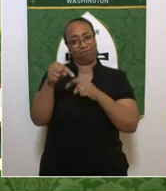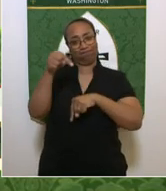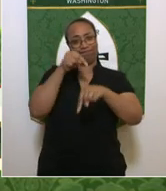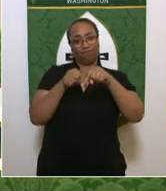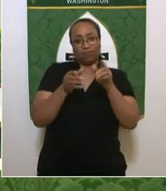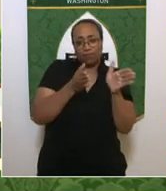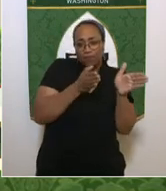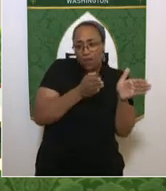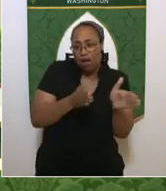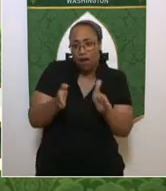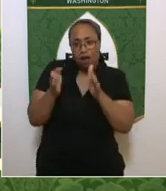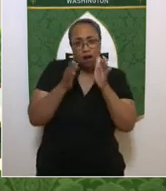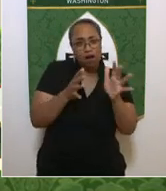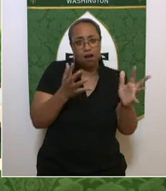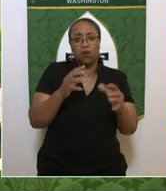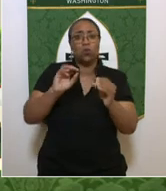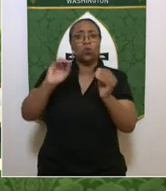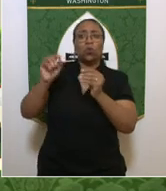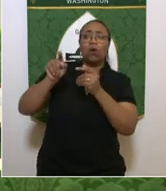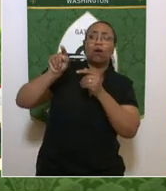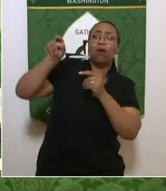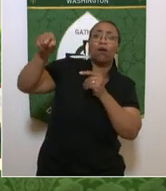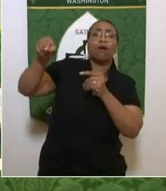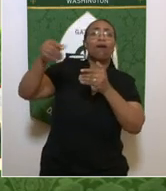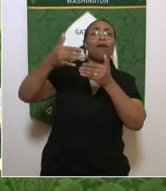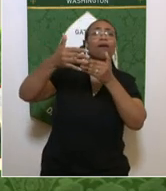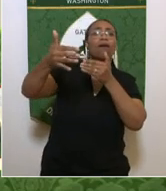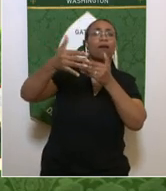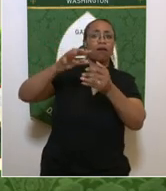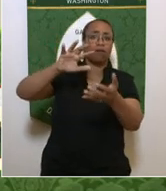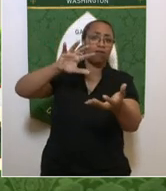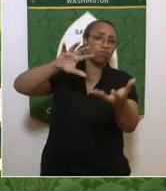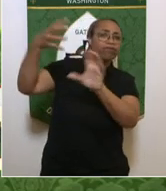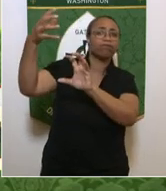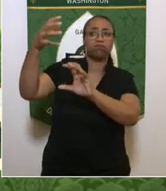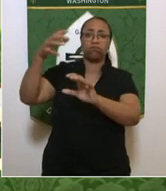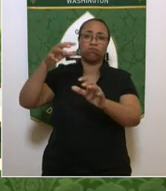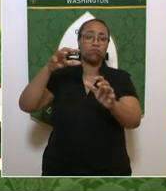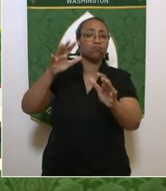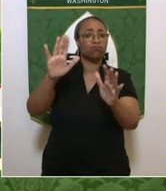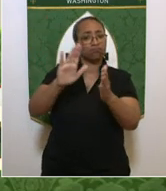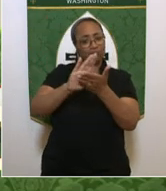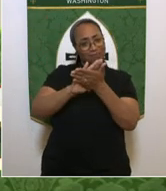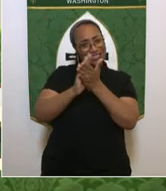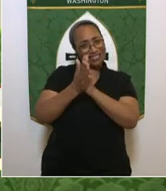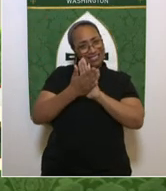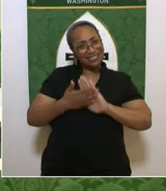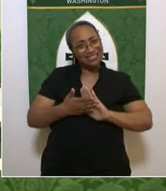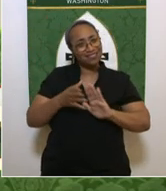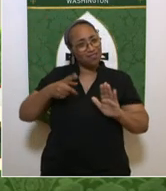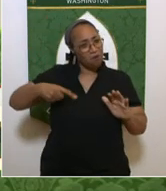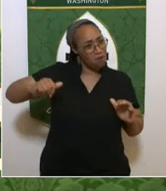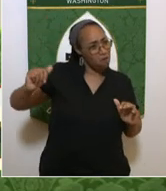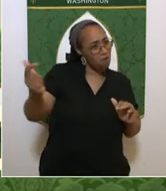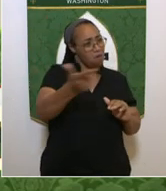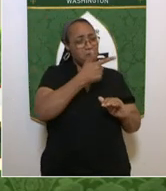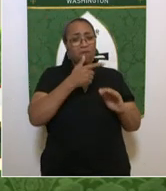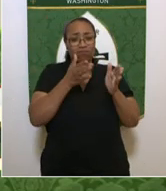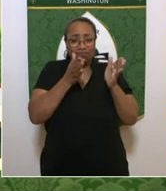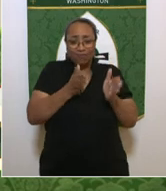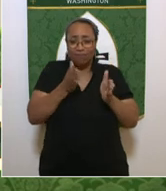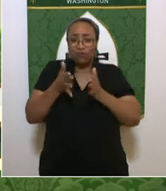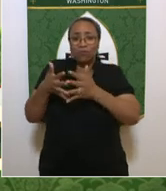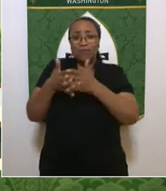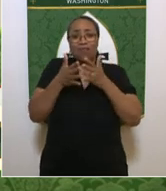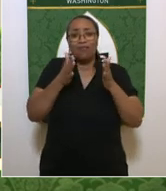peaceful, and so that we can all work as Americans to make sure that our nation is successful.